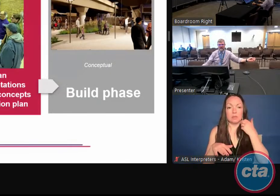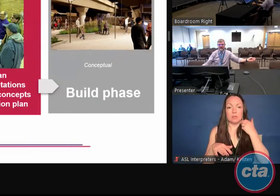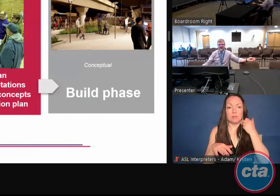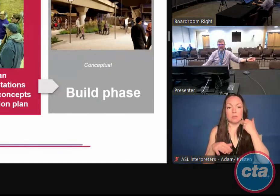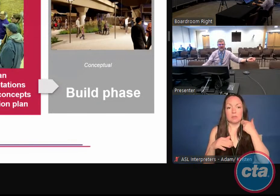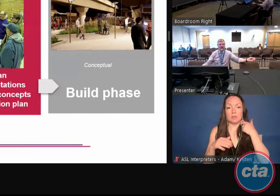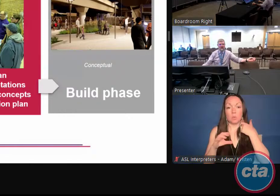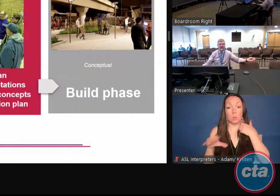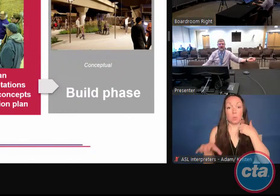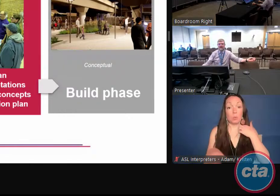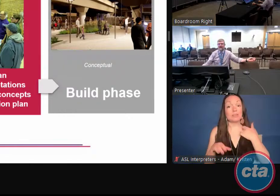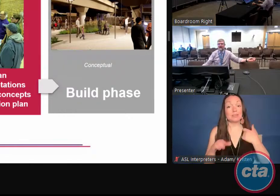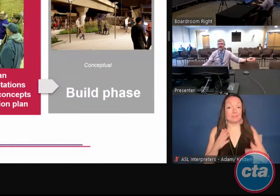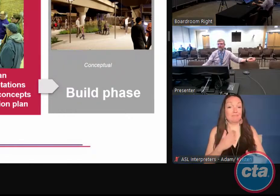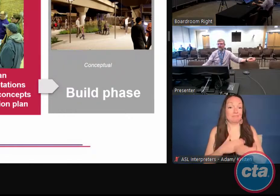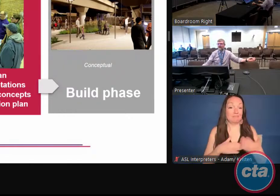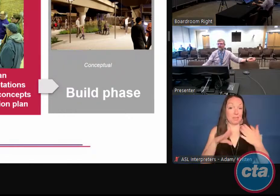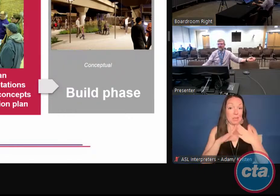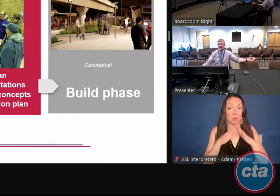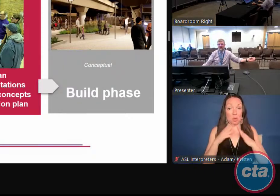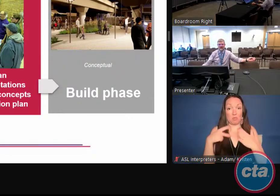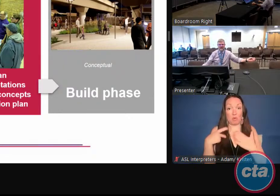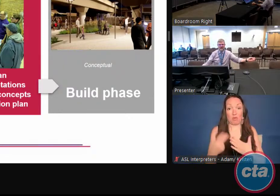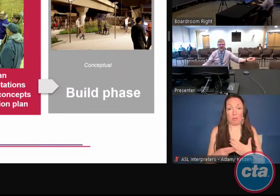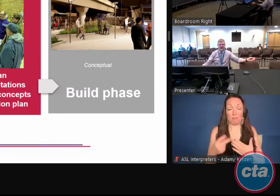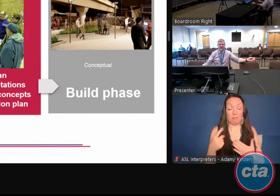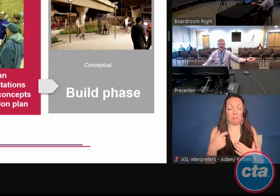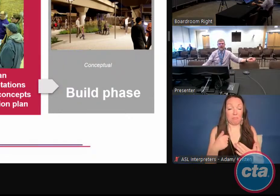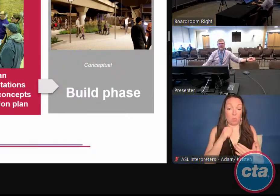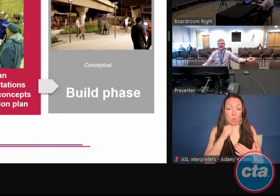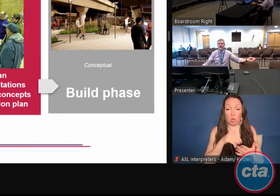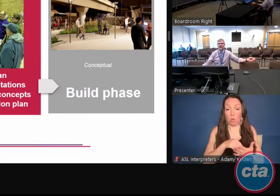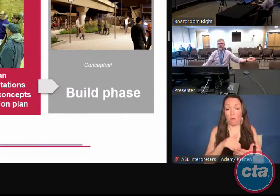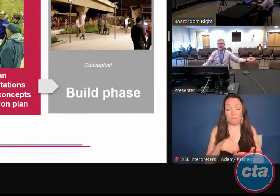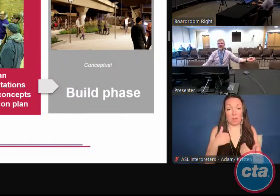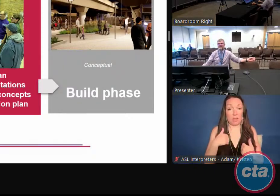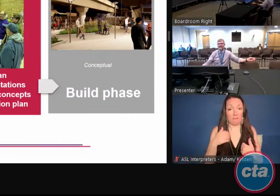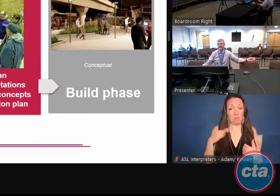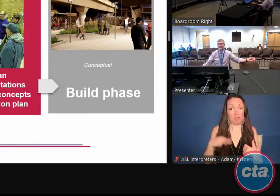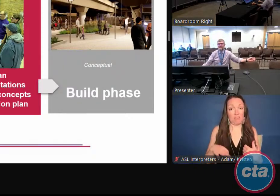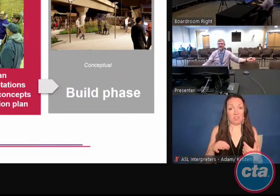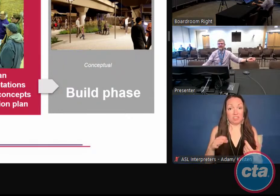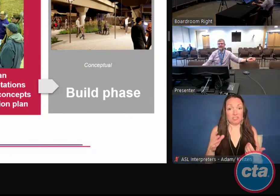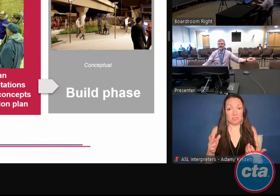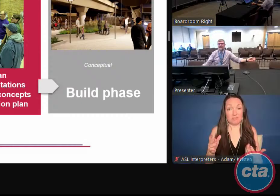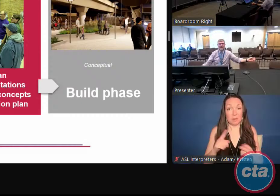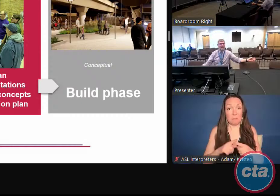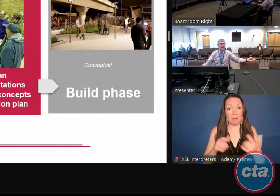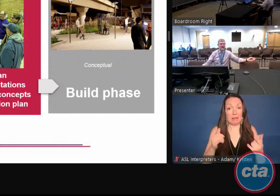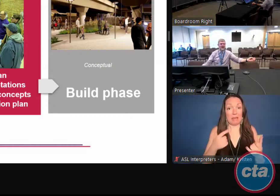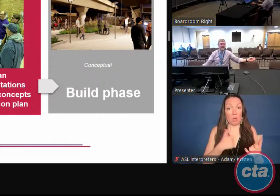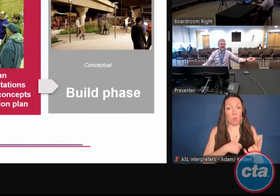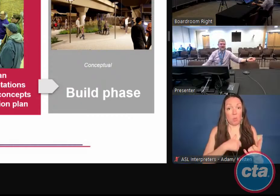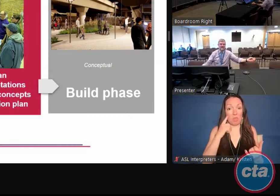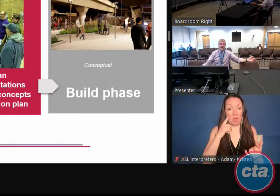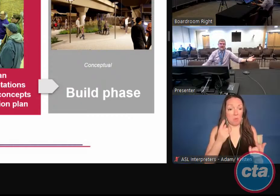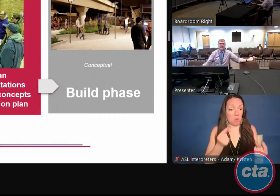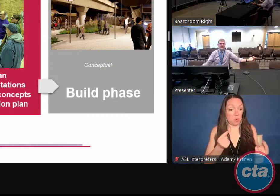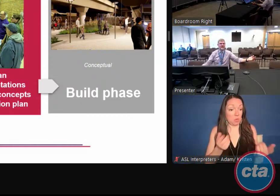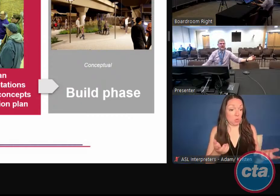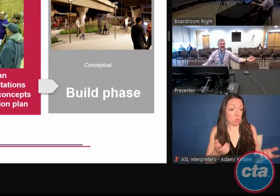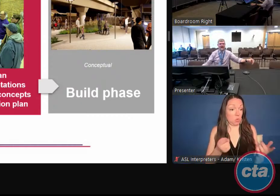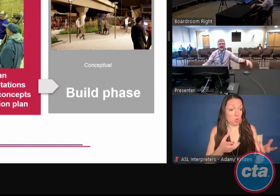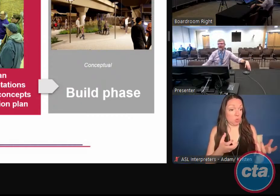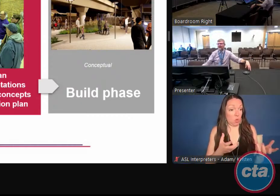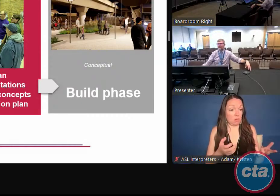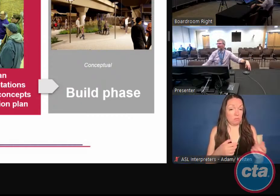and we did something that we don't often have the privilege of doing is going, we don't know what to do. What do you want? They went, what do you mean? Tell us what